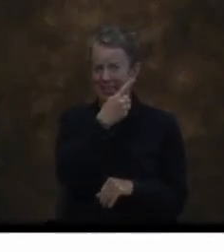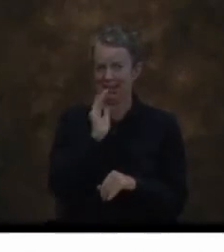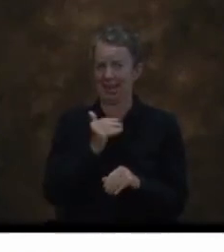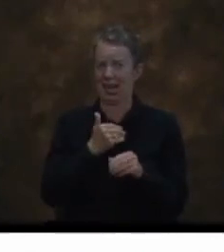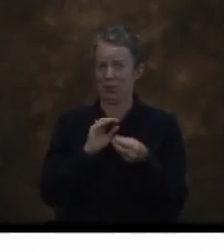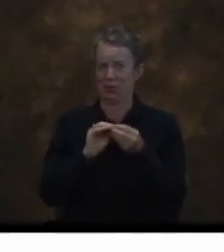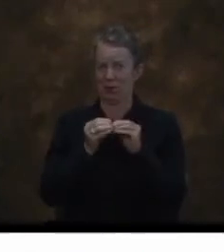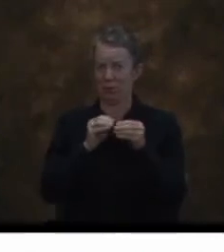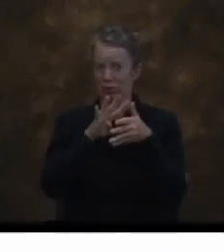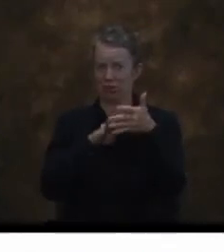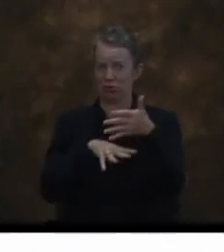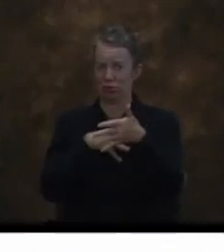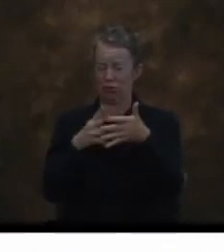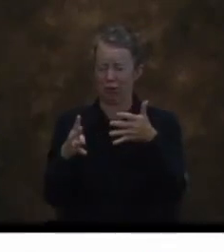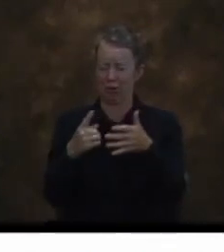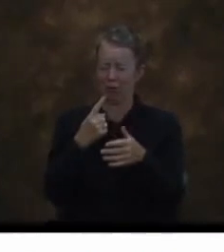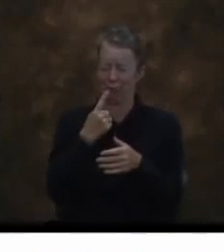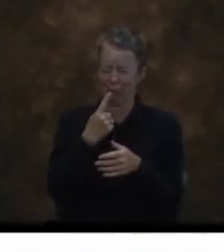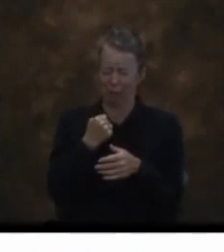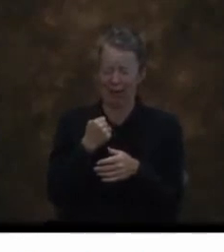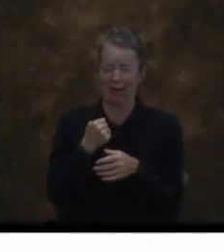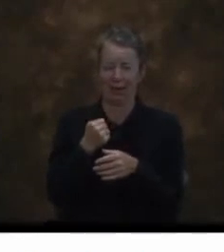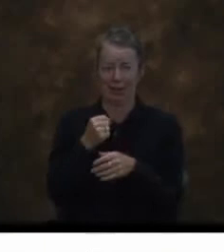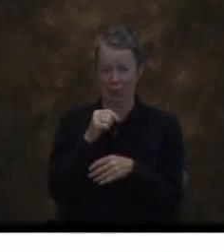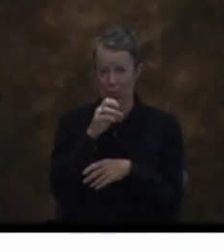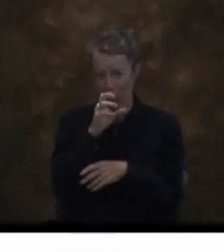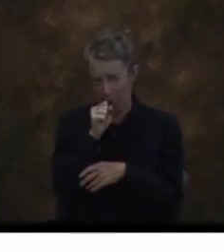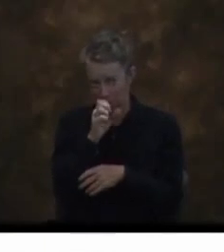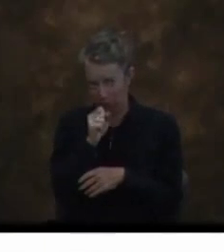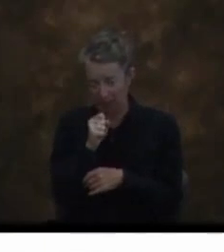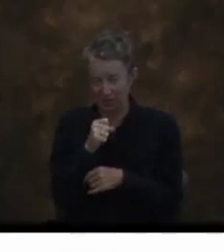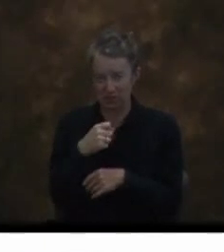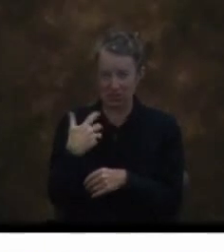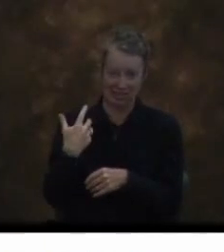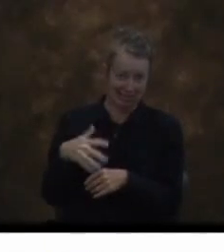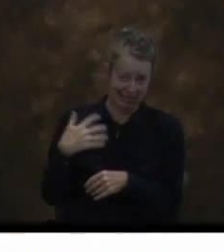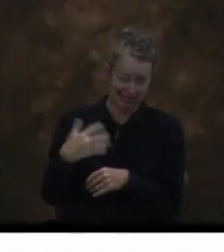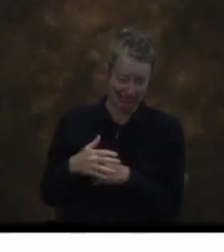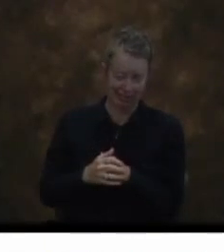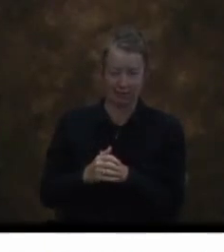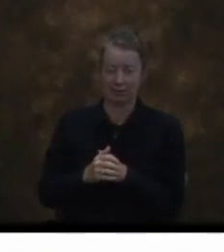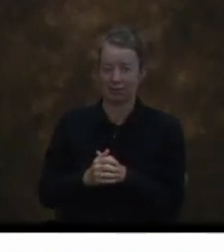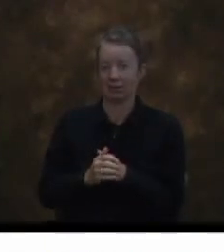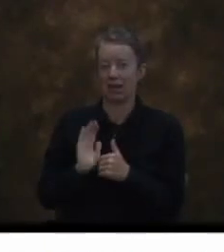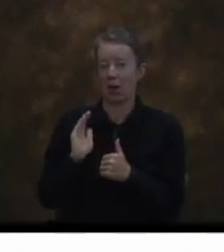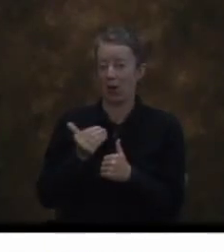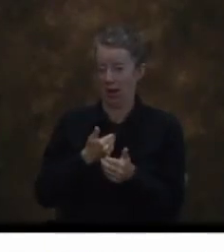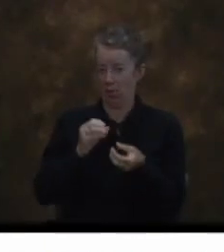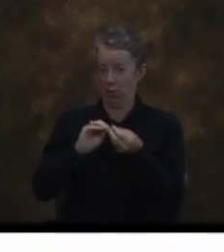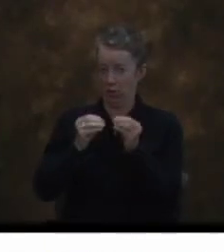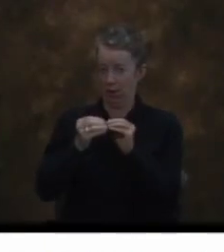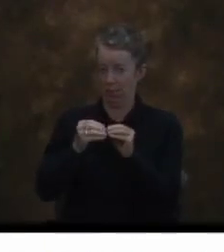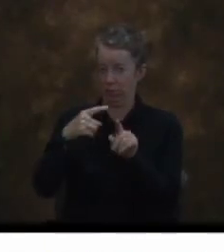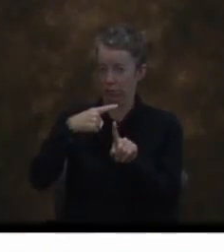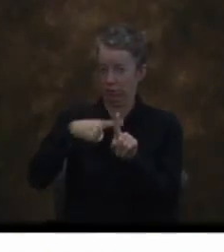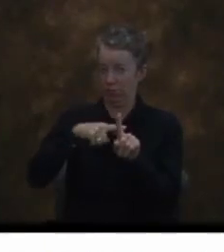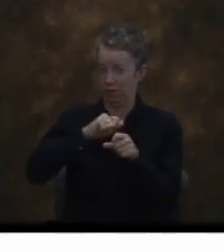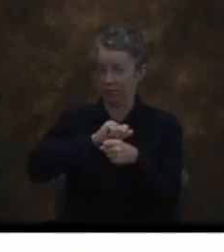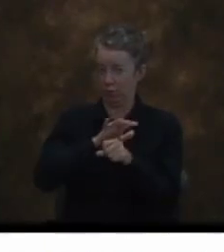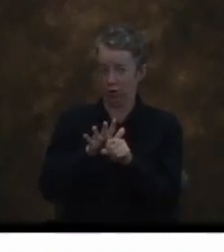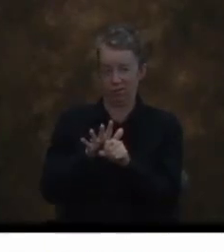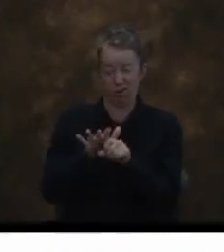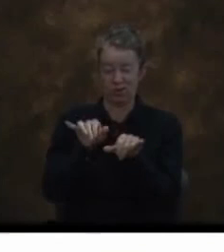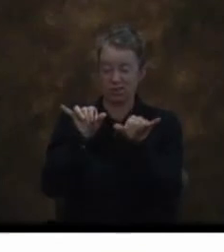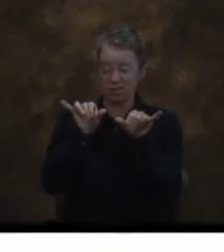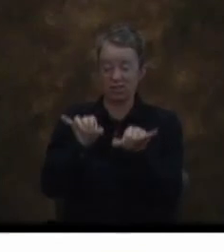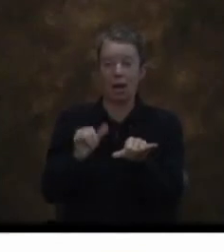orange, particularly in those upper indicators. Our cases are still similar to what we saw in late